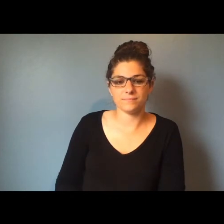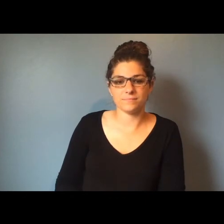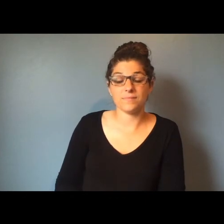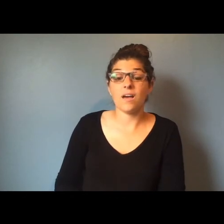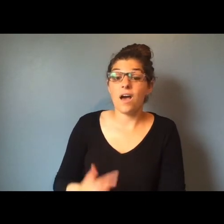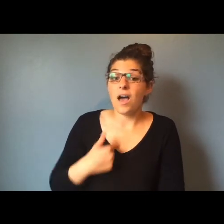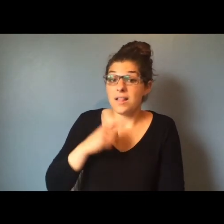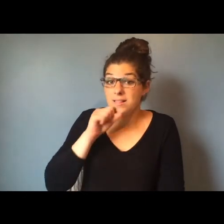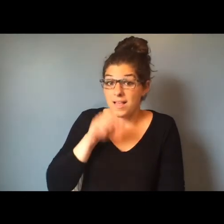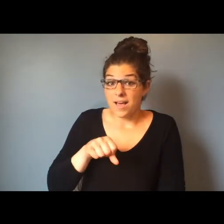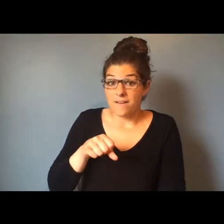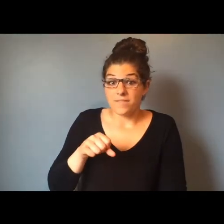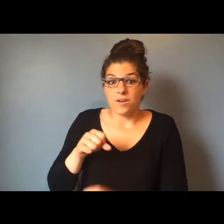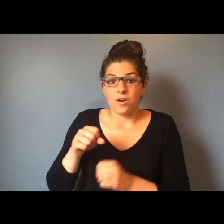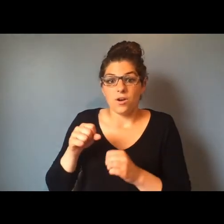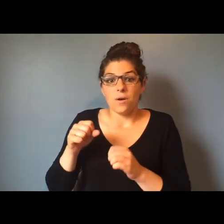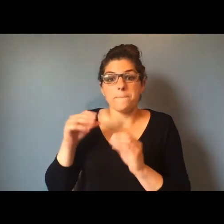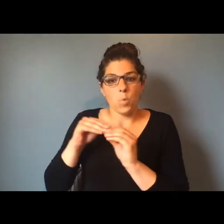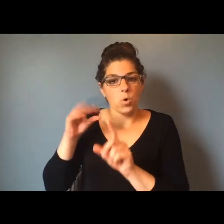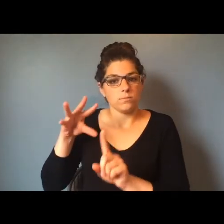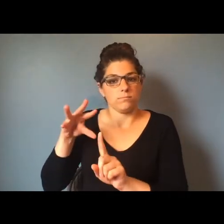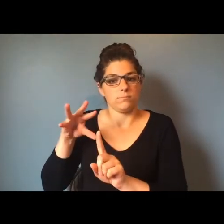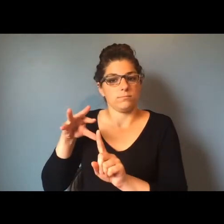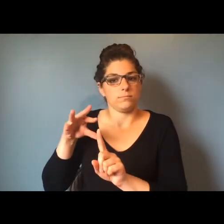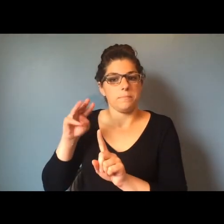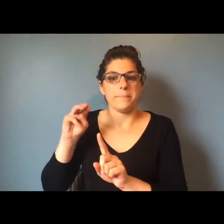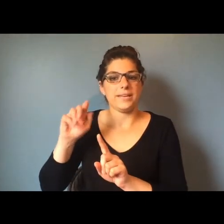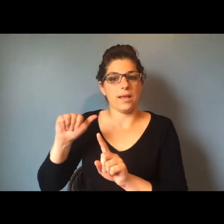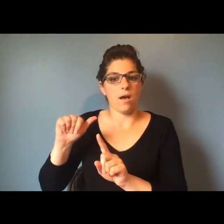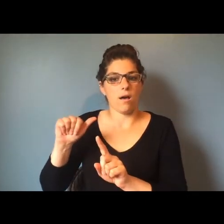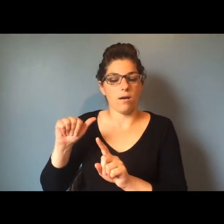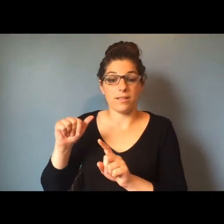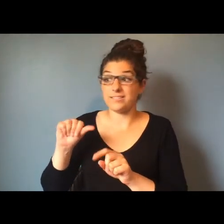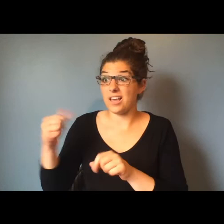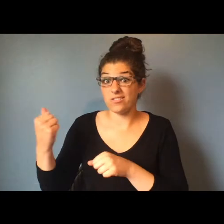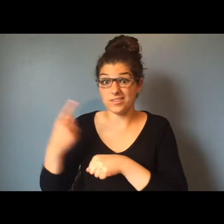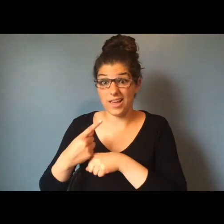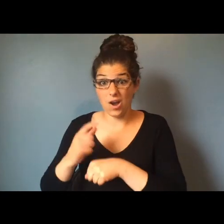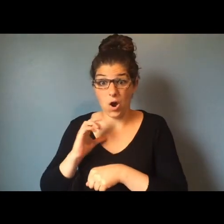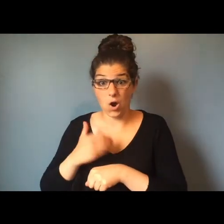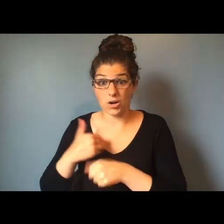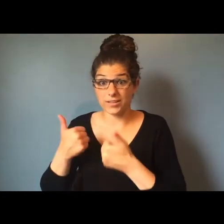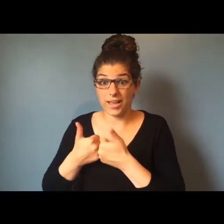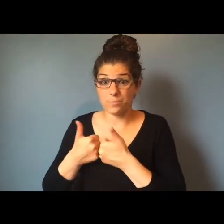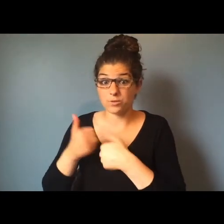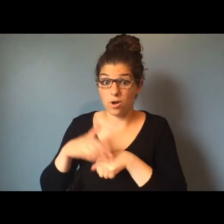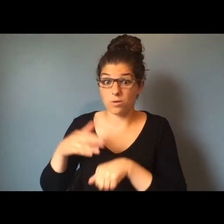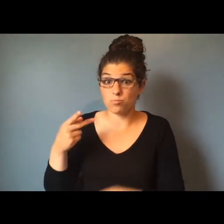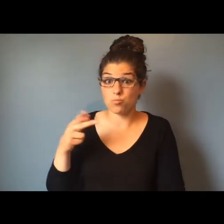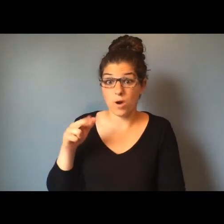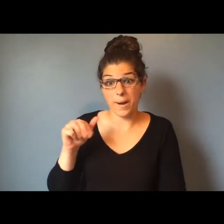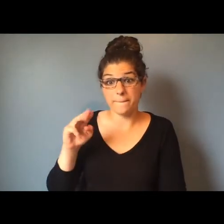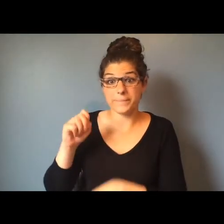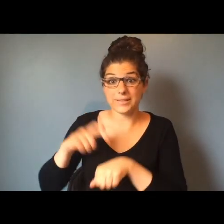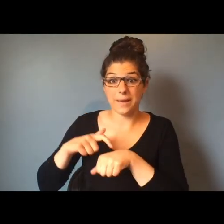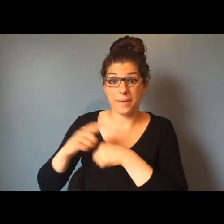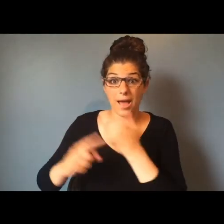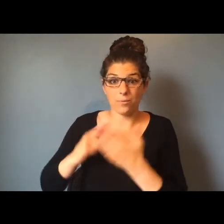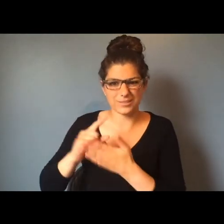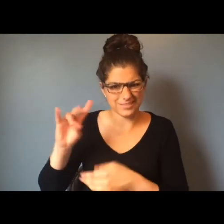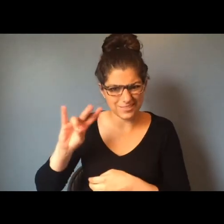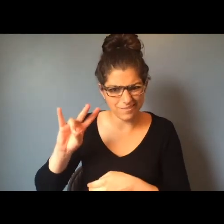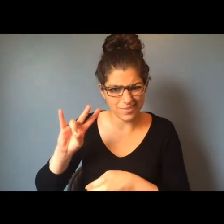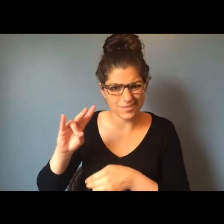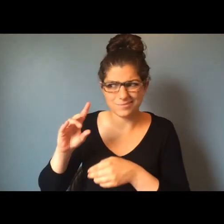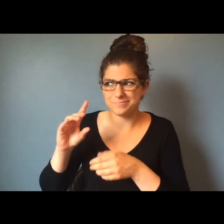I love how we're getting more coverage. Just the other day, like, our game was on primetime, like, hours. It was like 7, and they were playing our gold medal match. I was